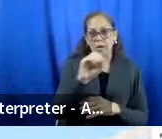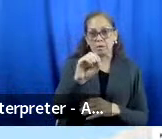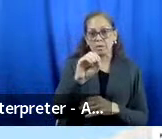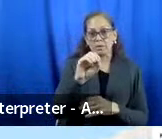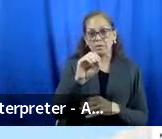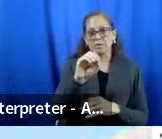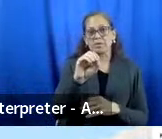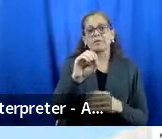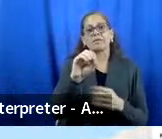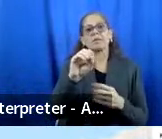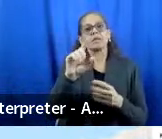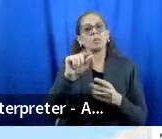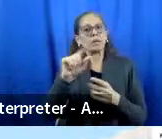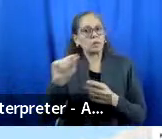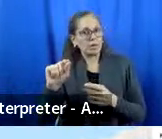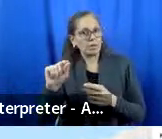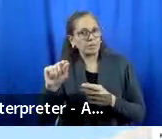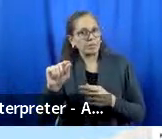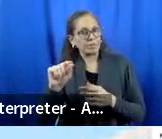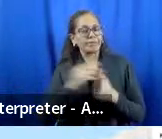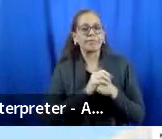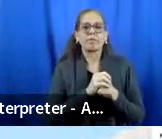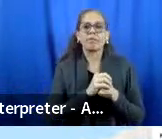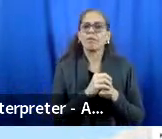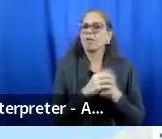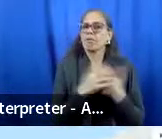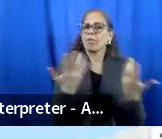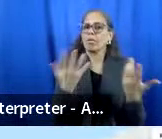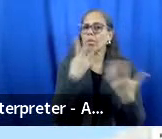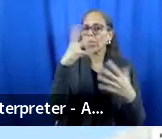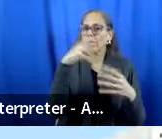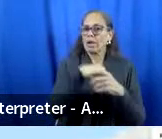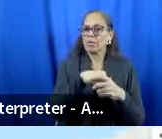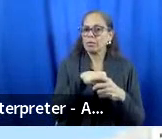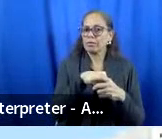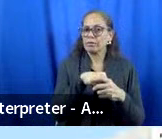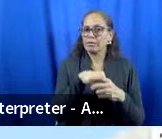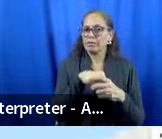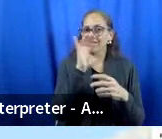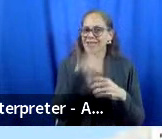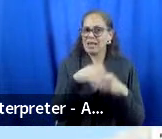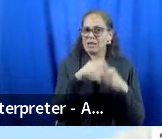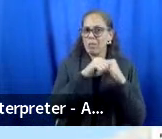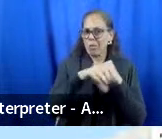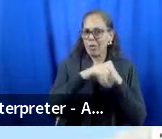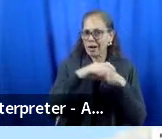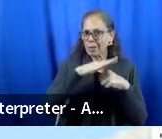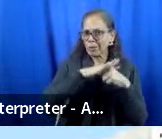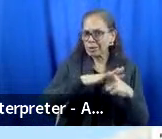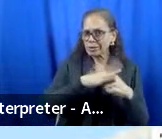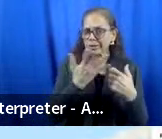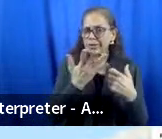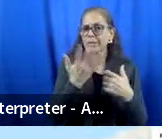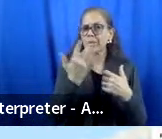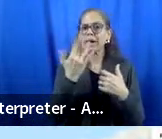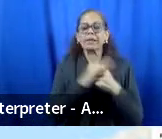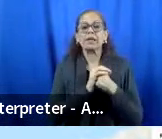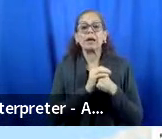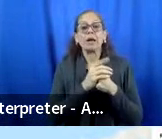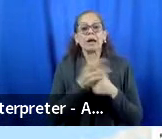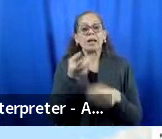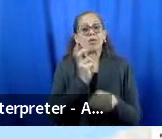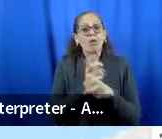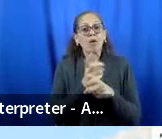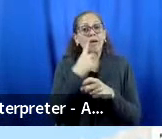2020. So again, why is this included in the market pressure category? Well, we know that it's harder